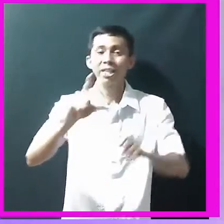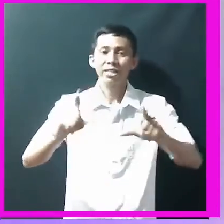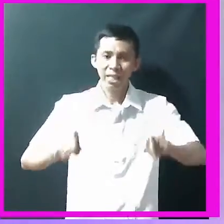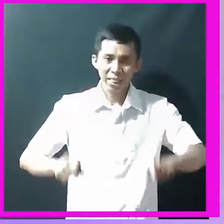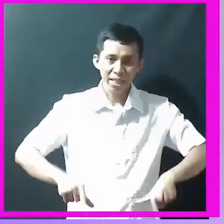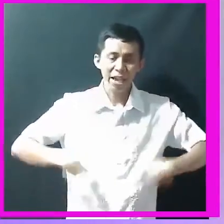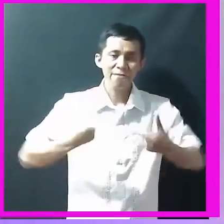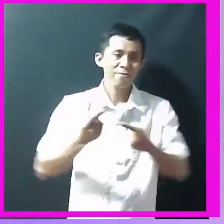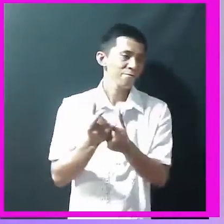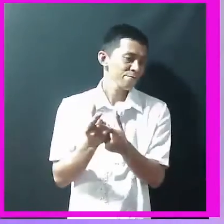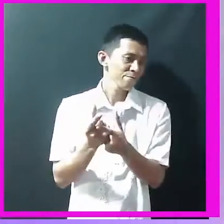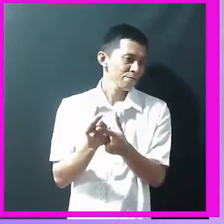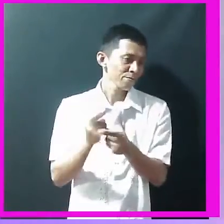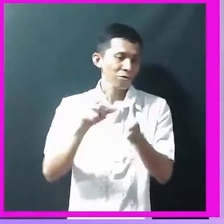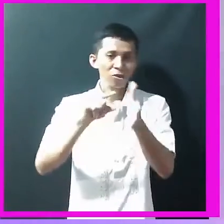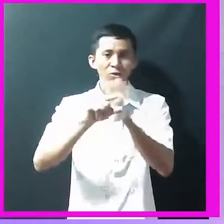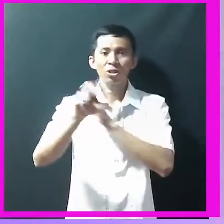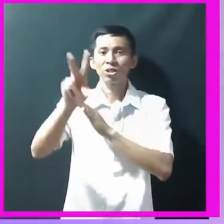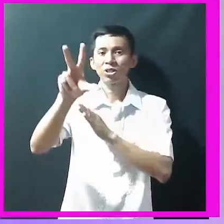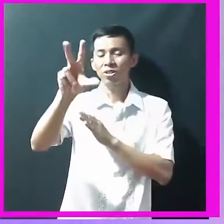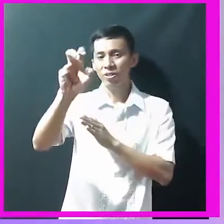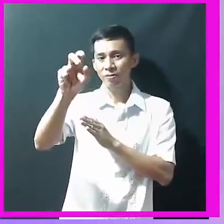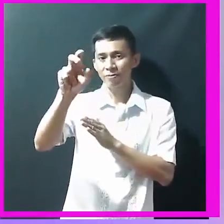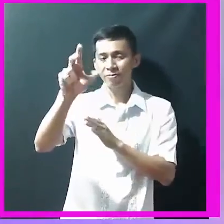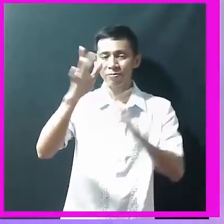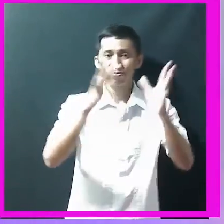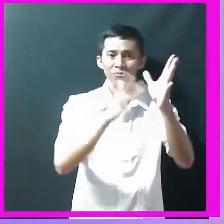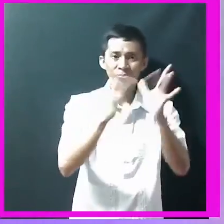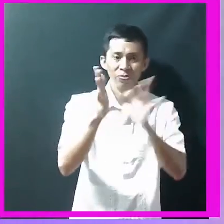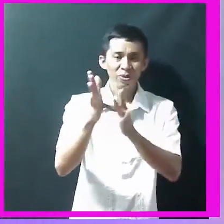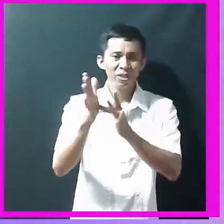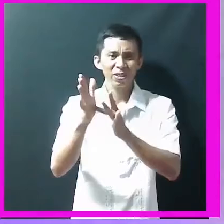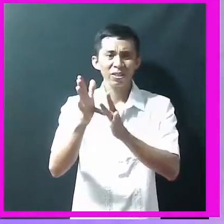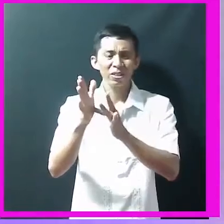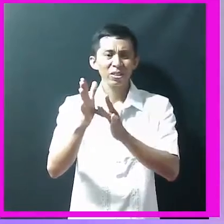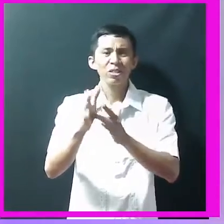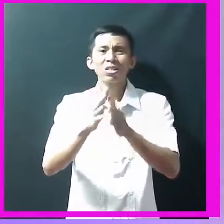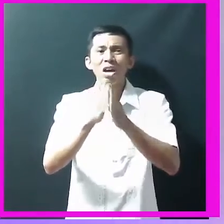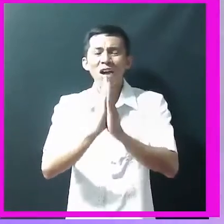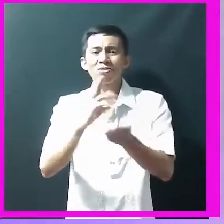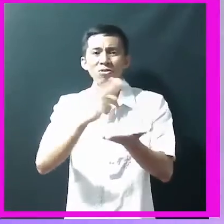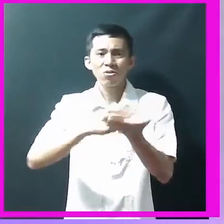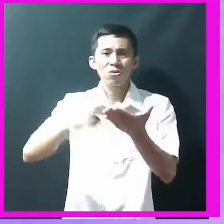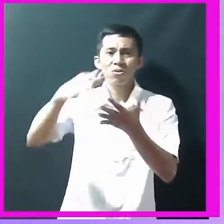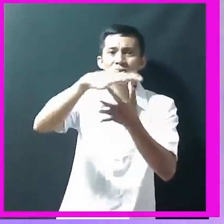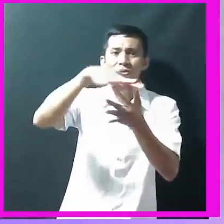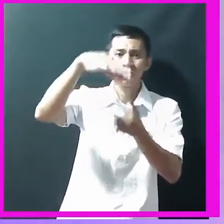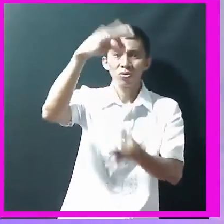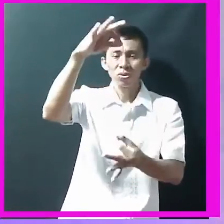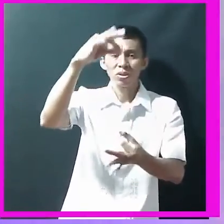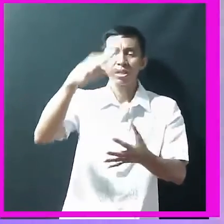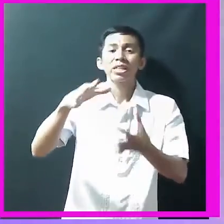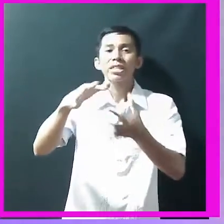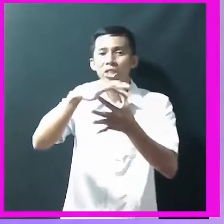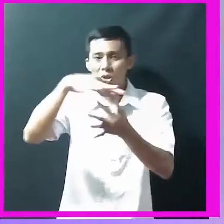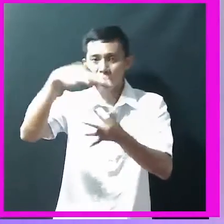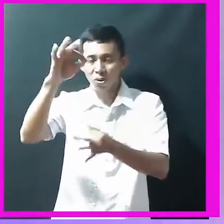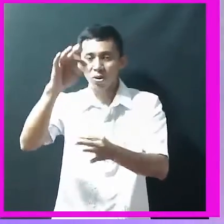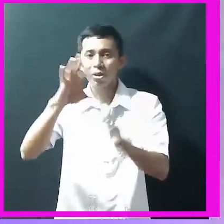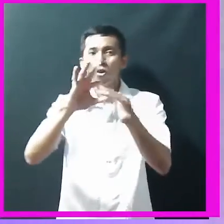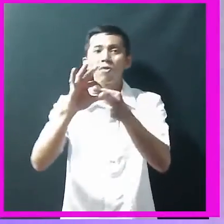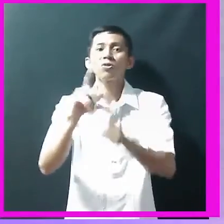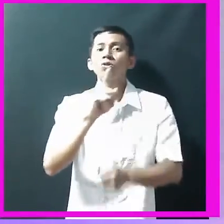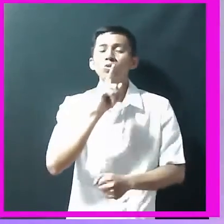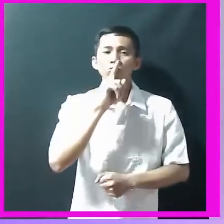John 16 and verse number 13. Jesus is calling the Holy Spirit, the Spirit of truth, in which he